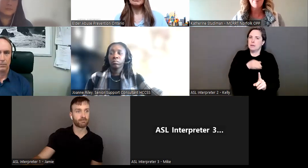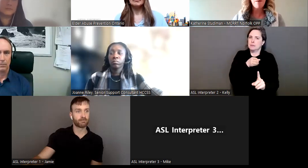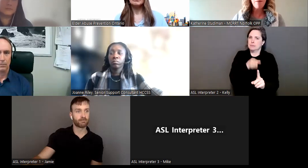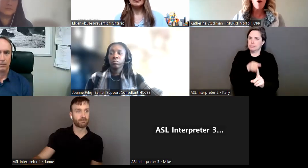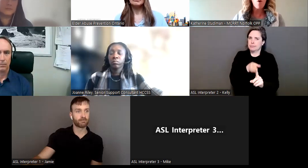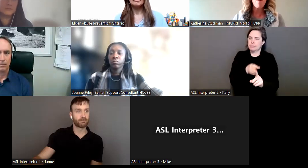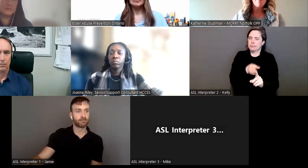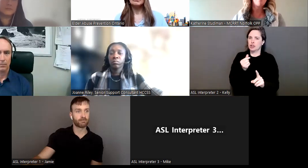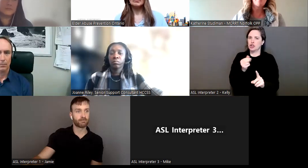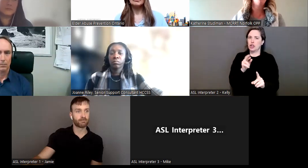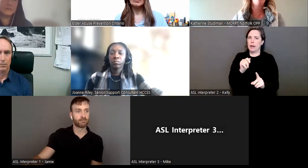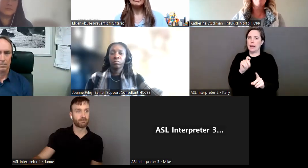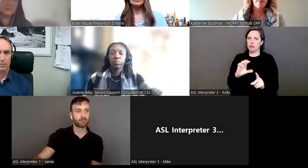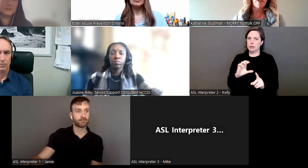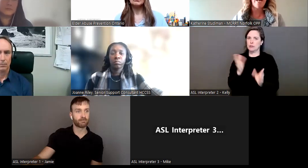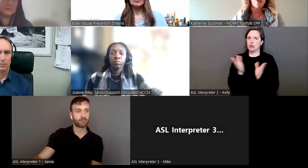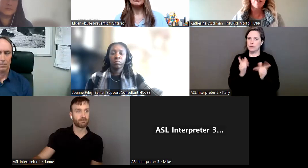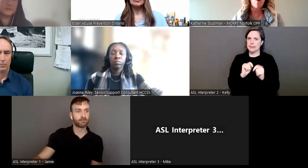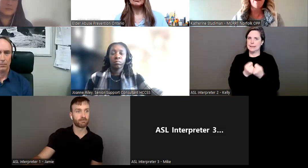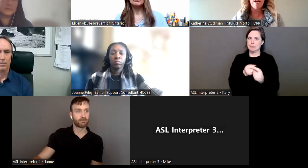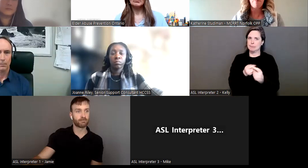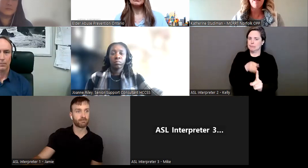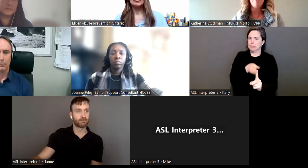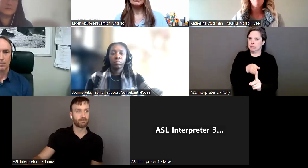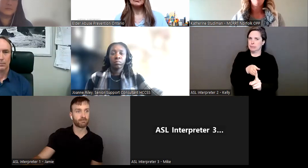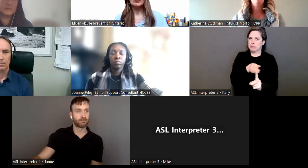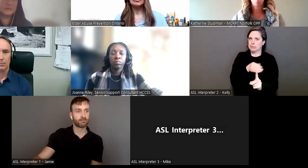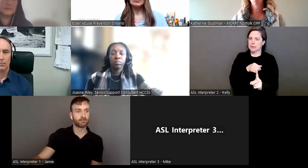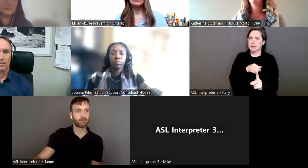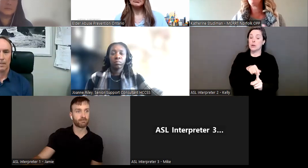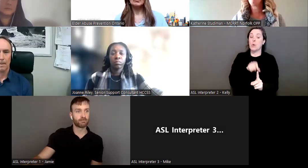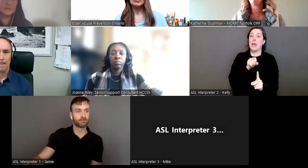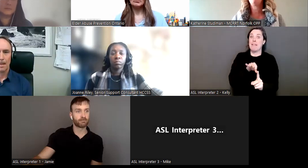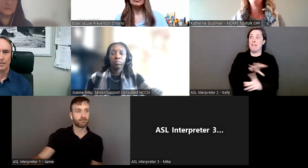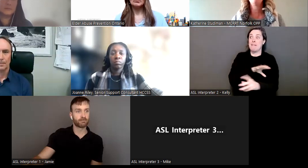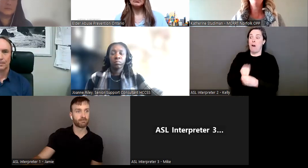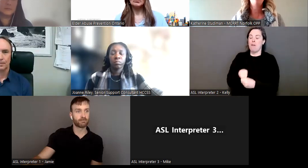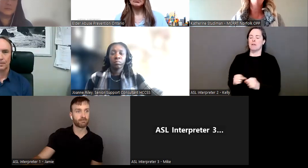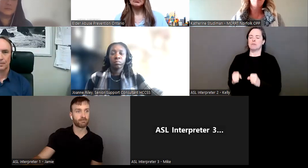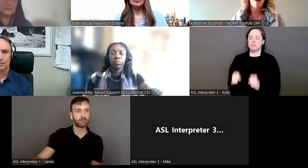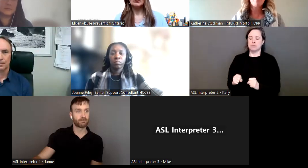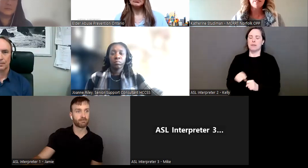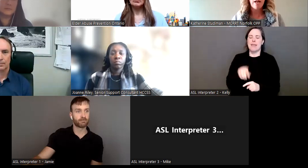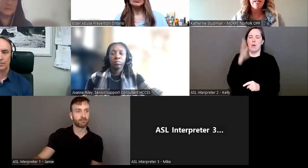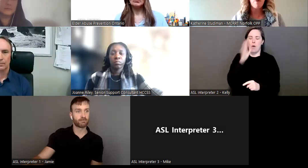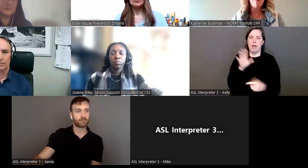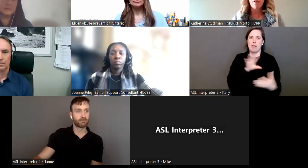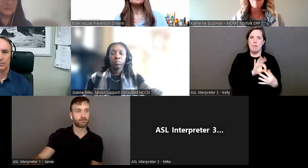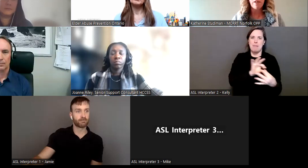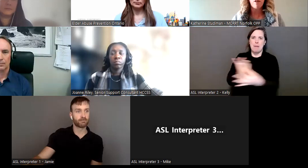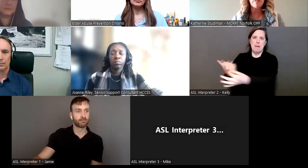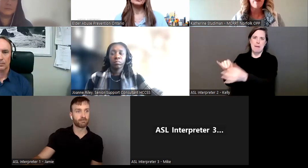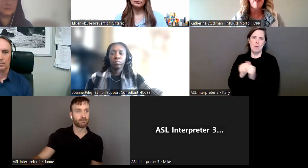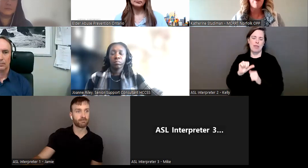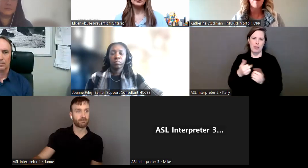I can get them in the home, then I know that all those other connections are going to happen. Another big one is our Alzheimer's Society. We work very,